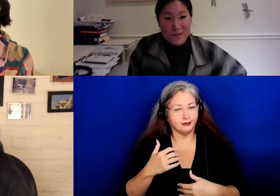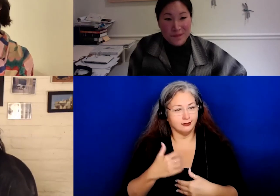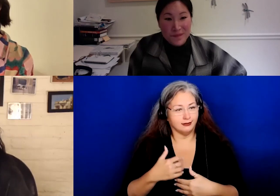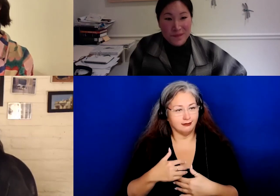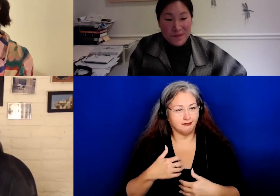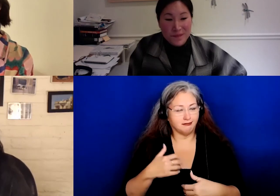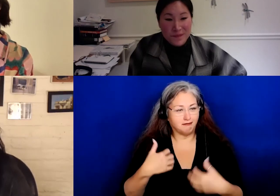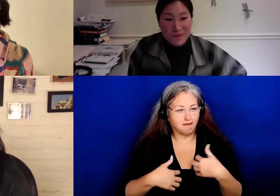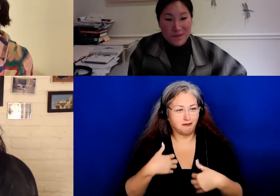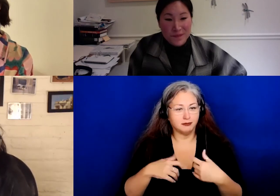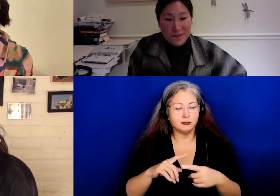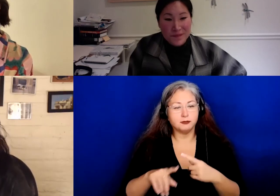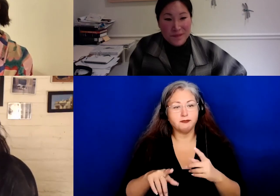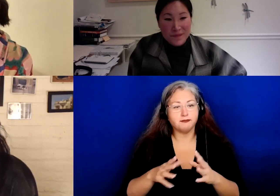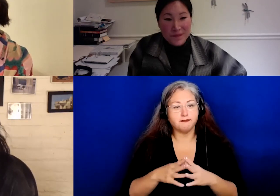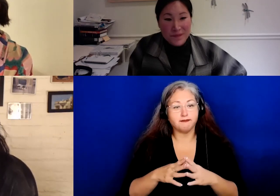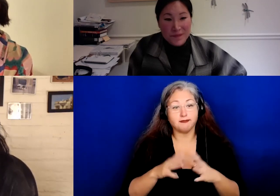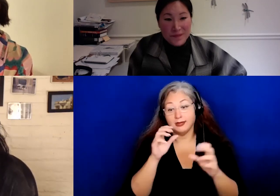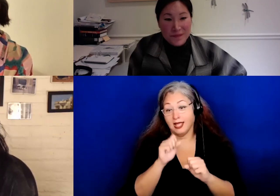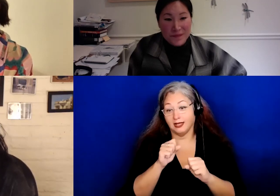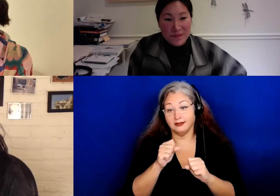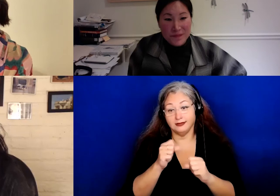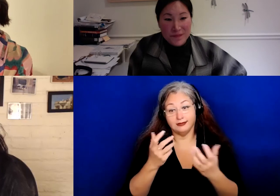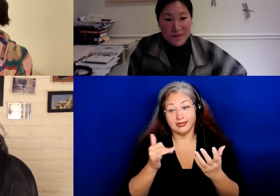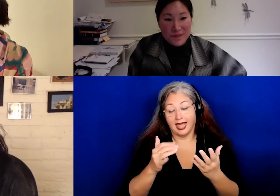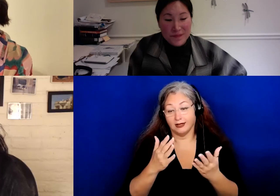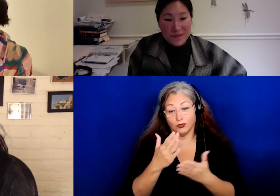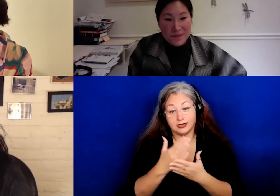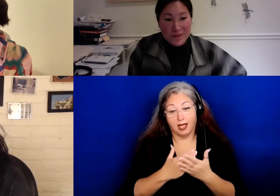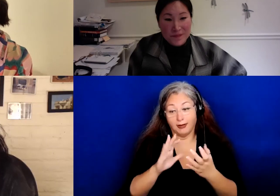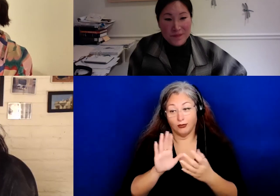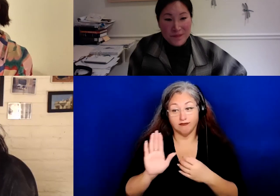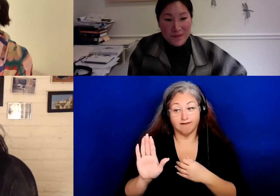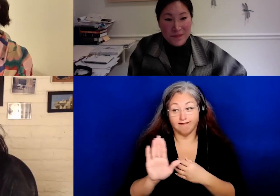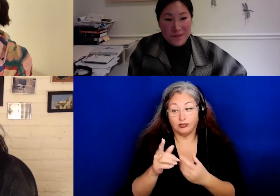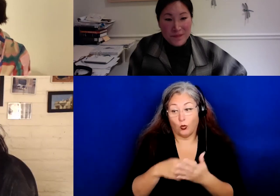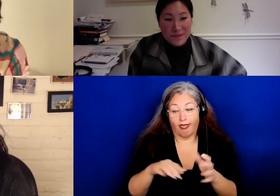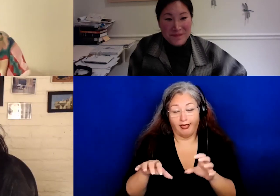But I guess it's what some people do.